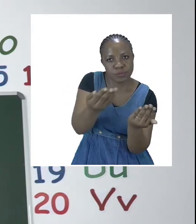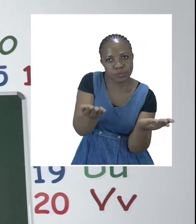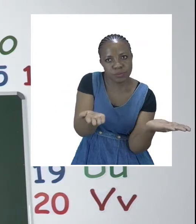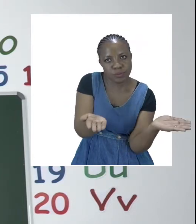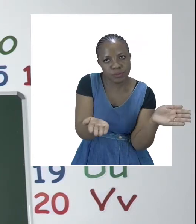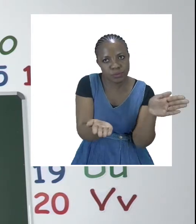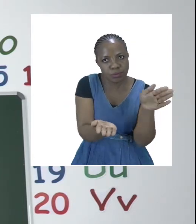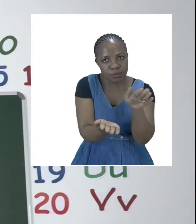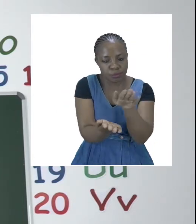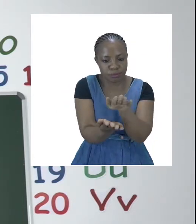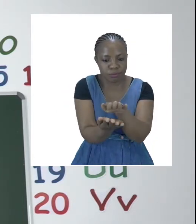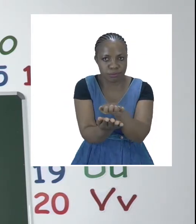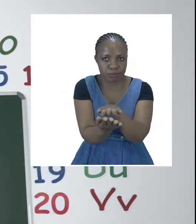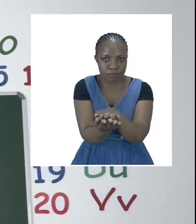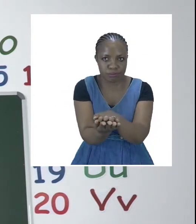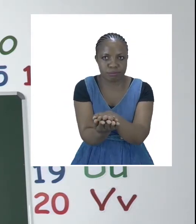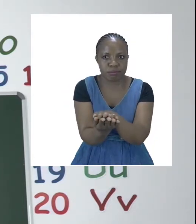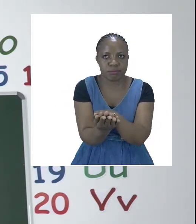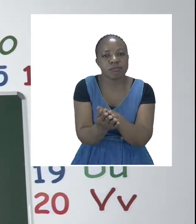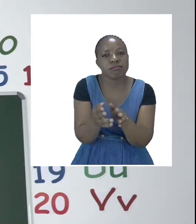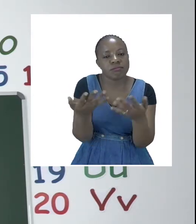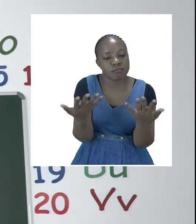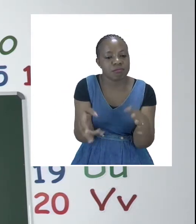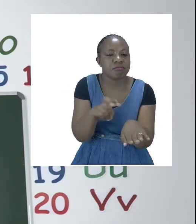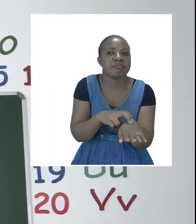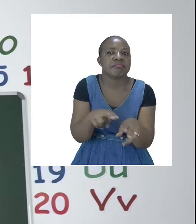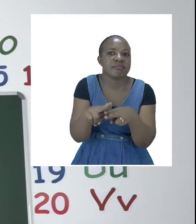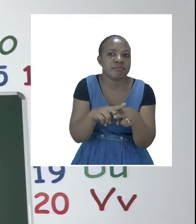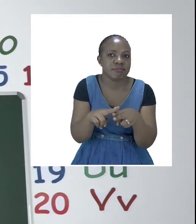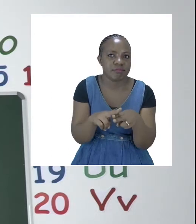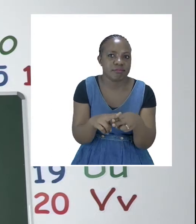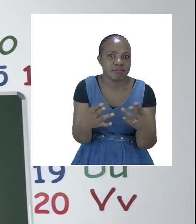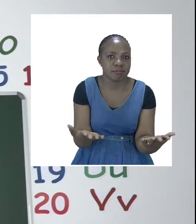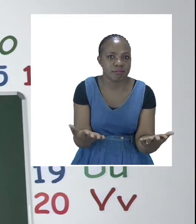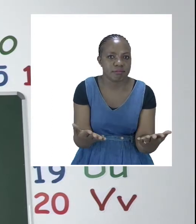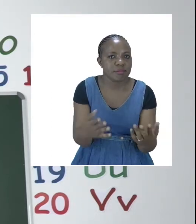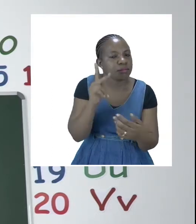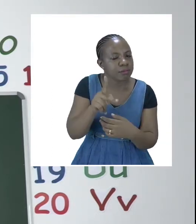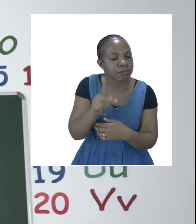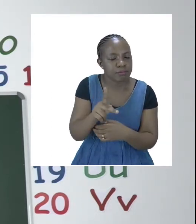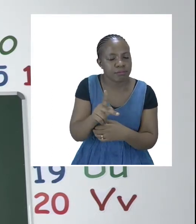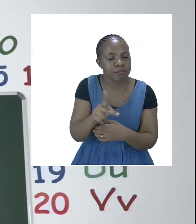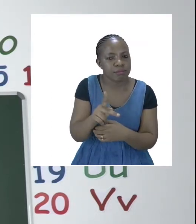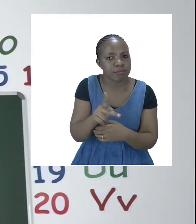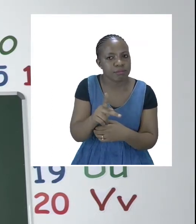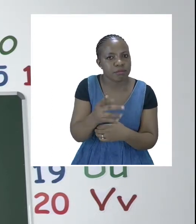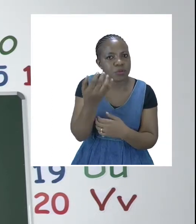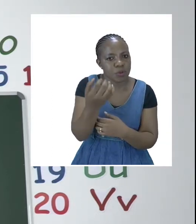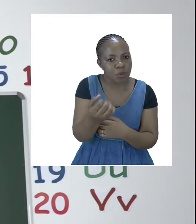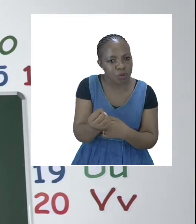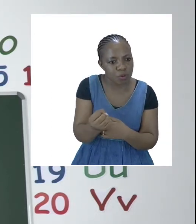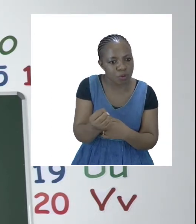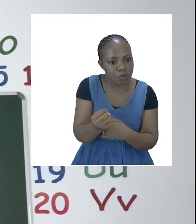it for ready to use. But there is more. We are also available on